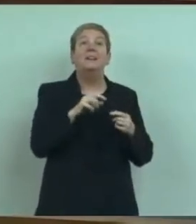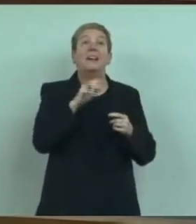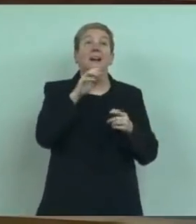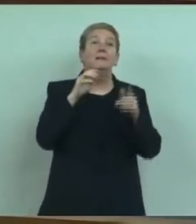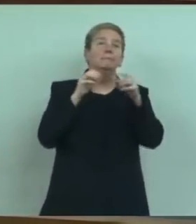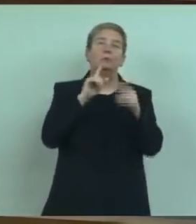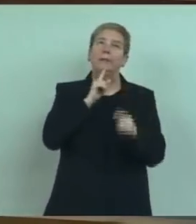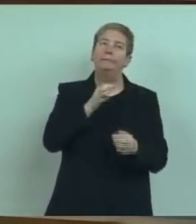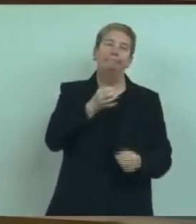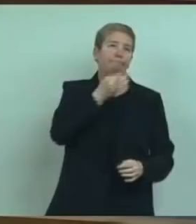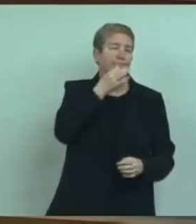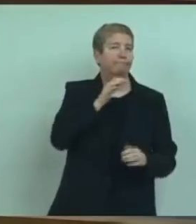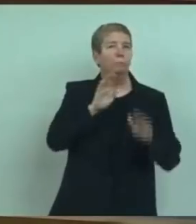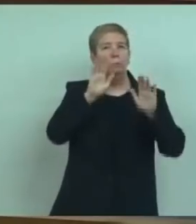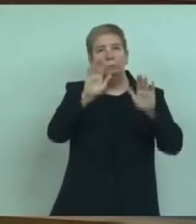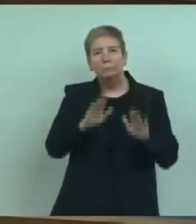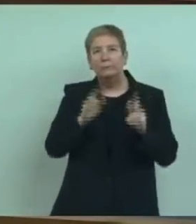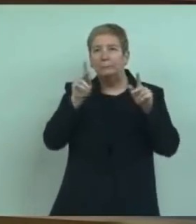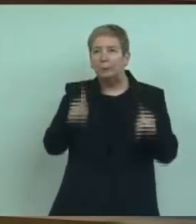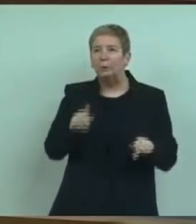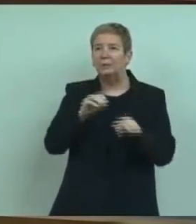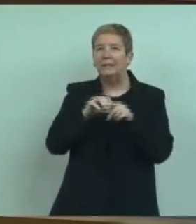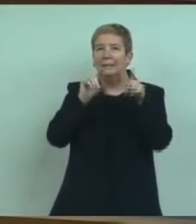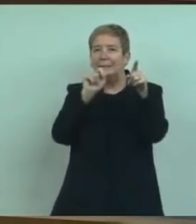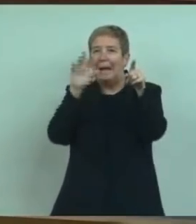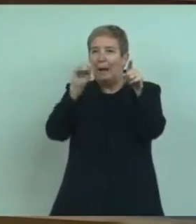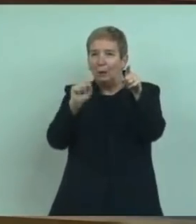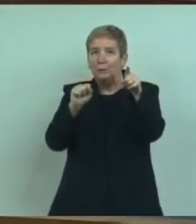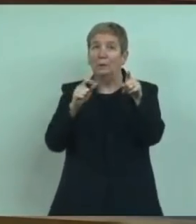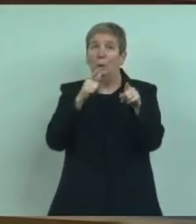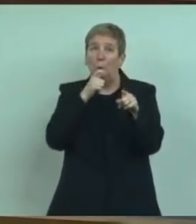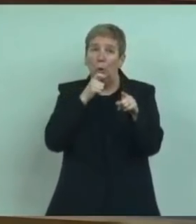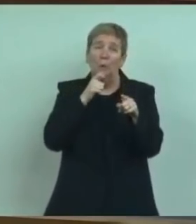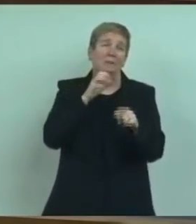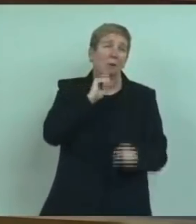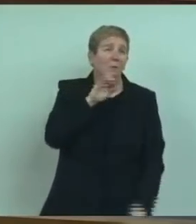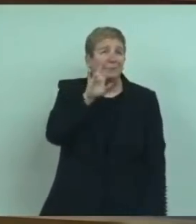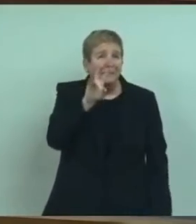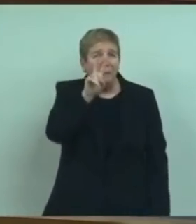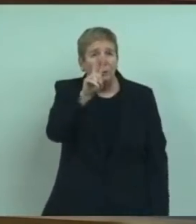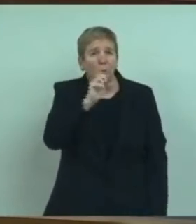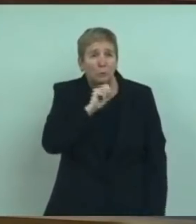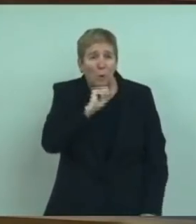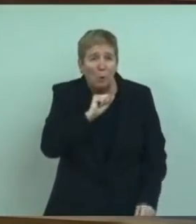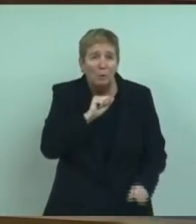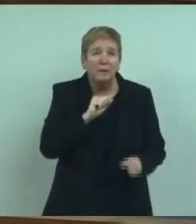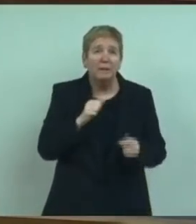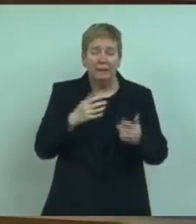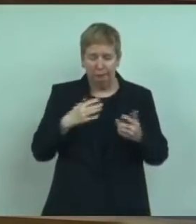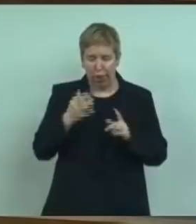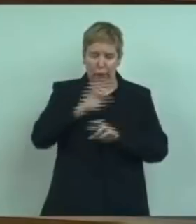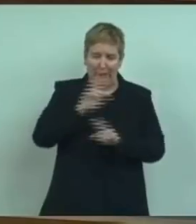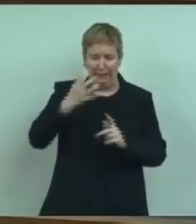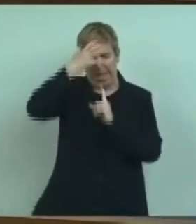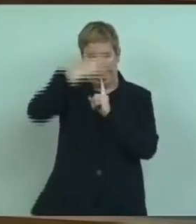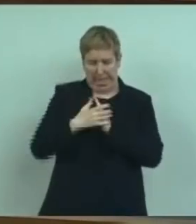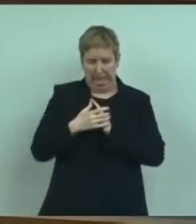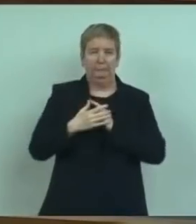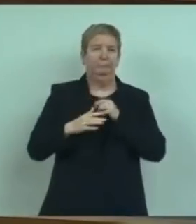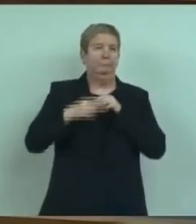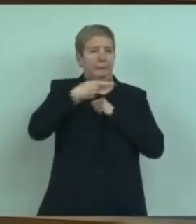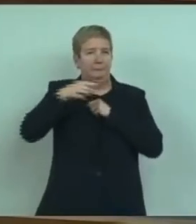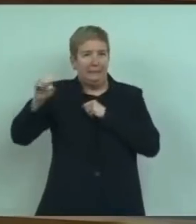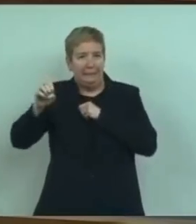and well wrapped up in protective equipment, took those out yesterday, set them up, gave instructions to the